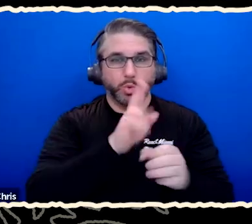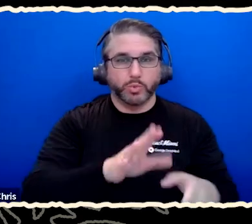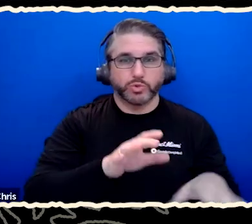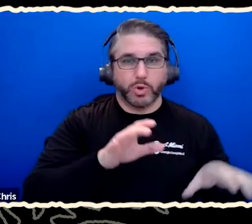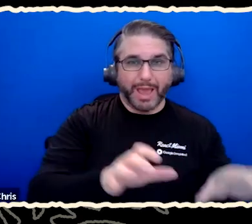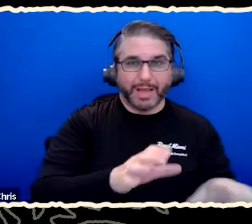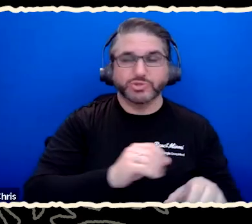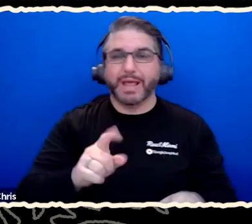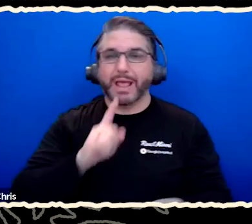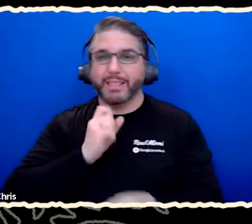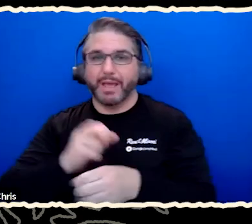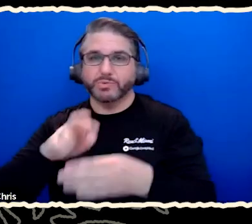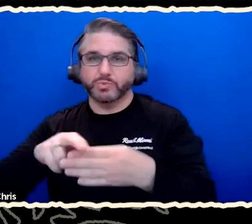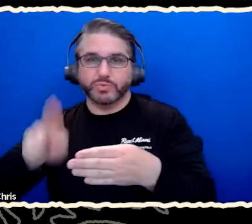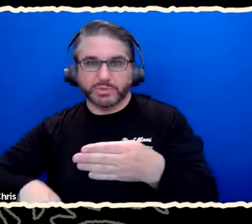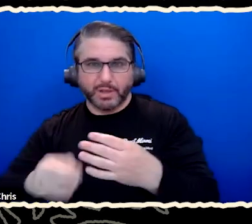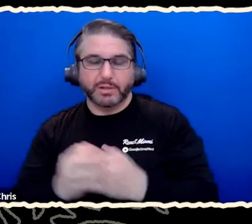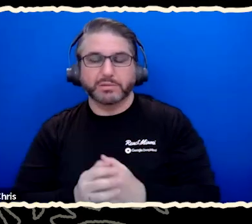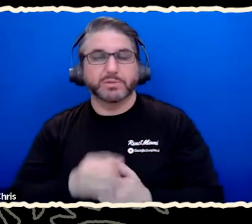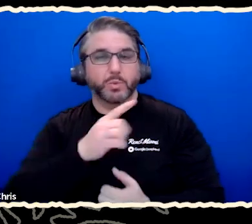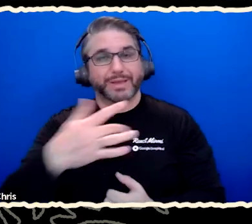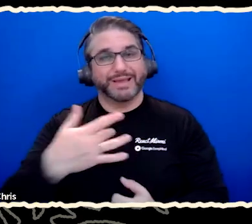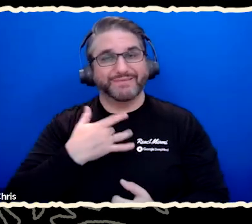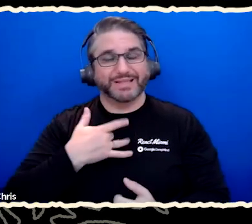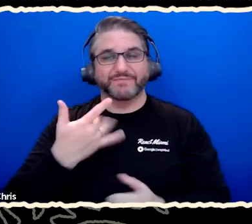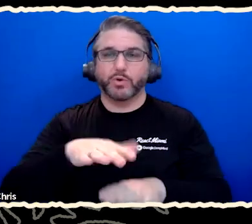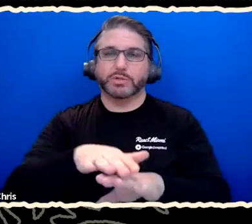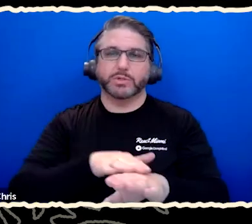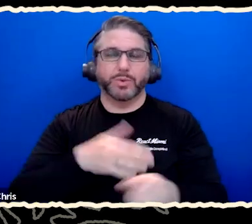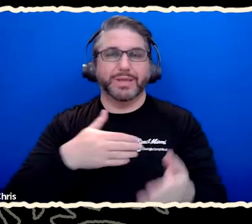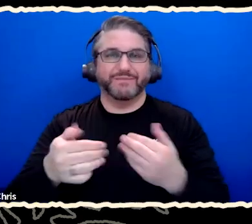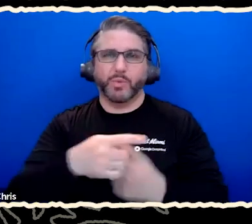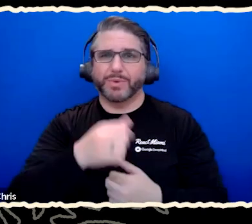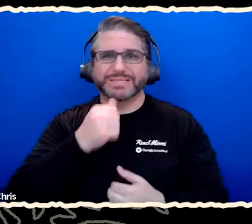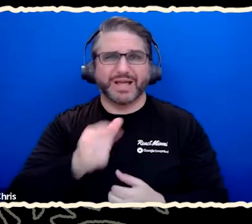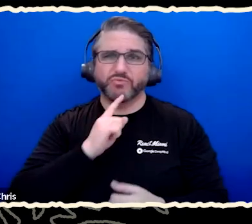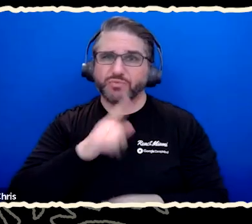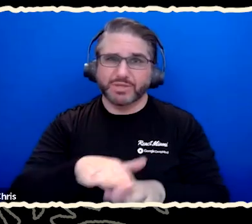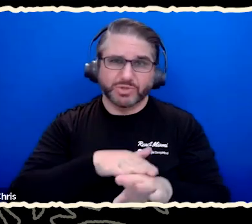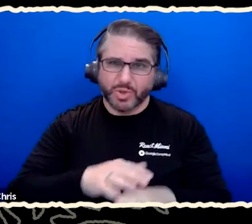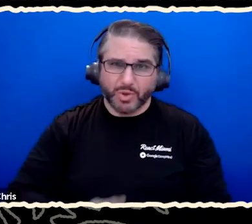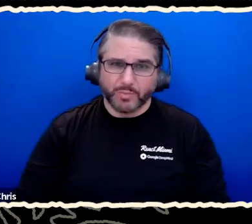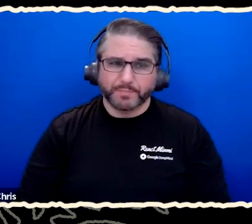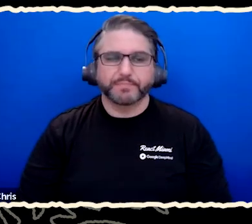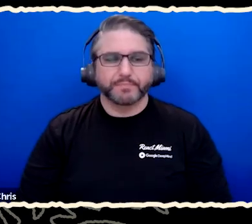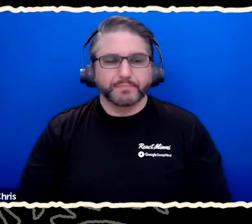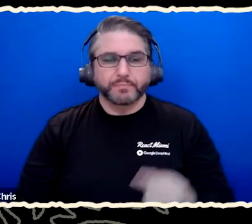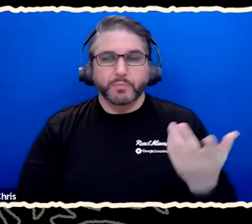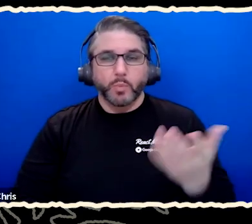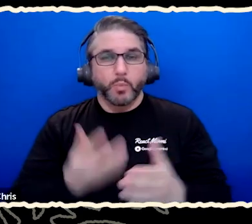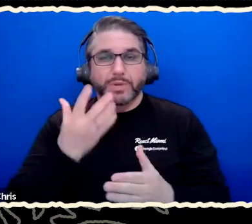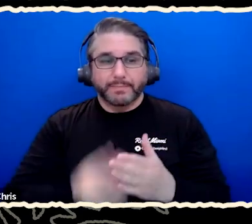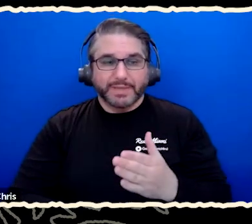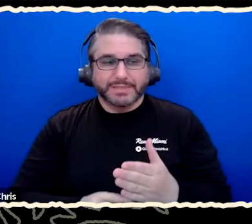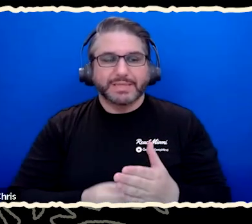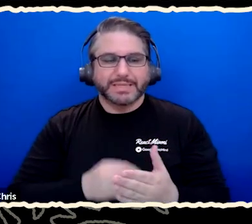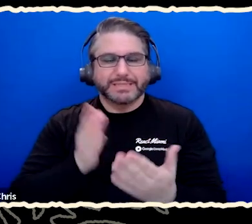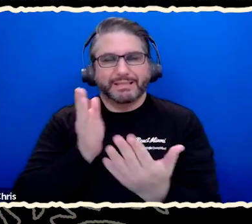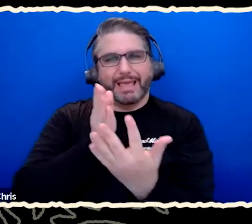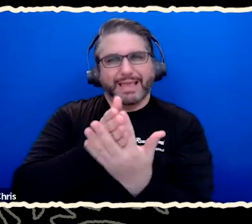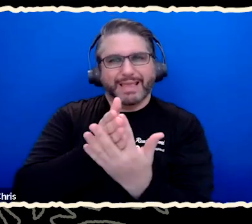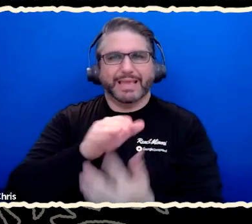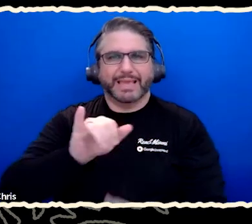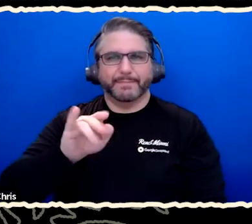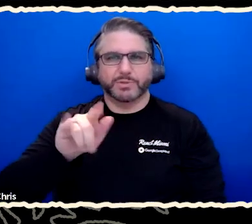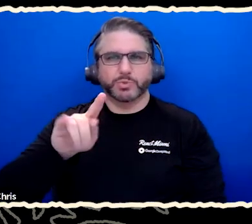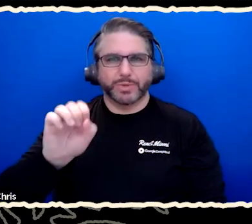actual result, right? So it feels very slow, even though it's not that slow. So what's missing here is the in-between states.